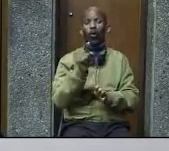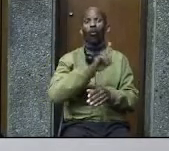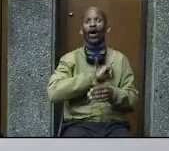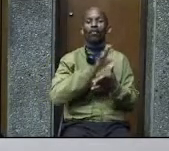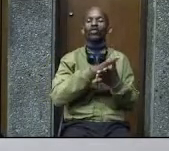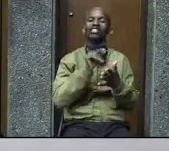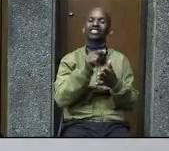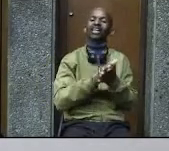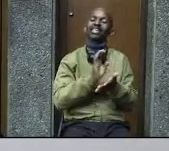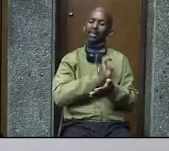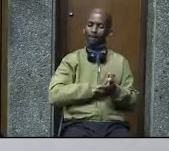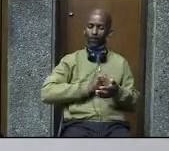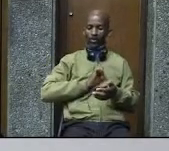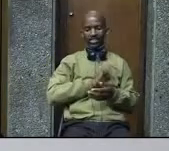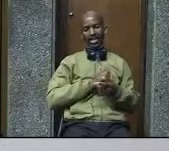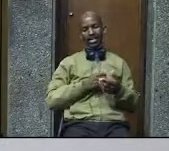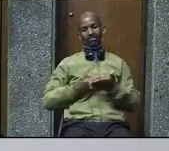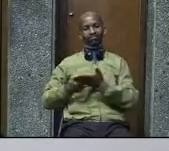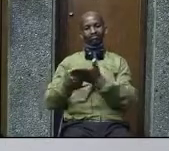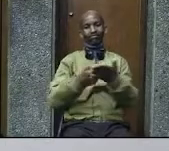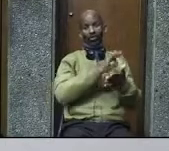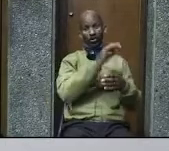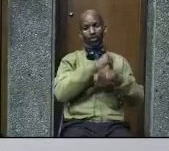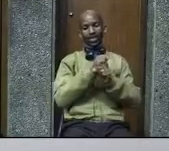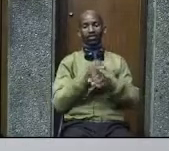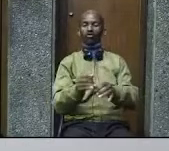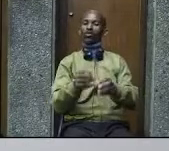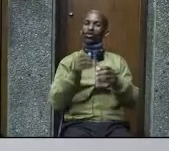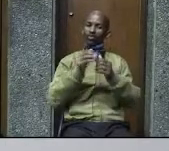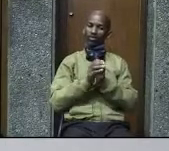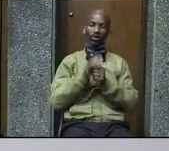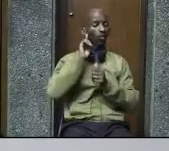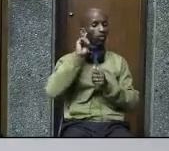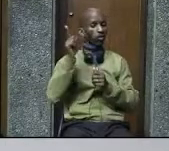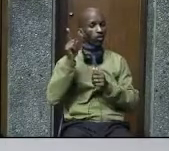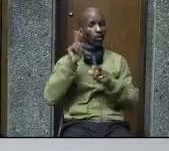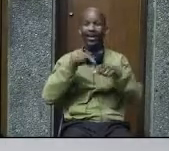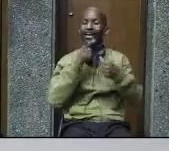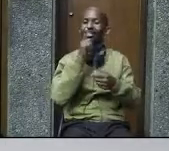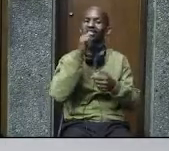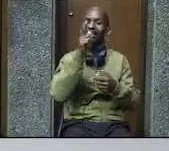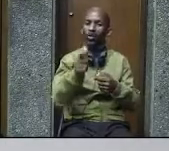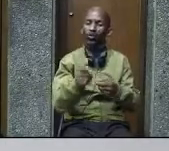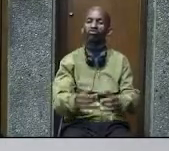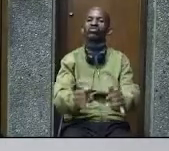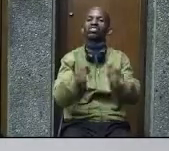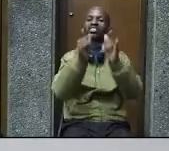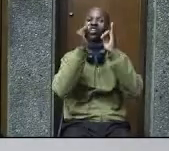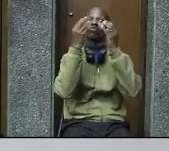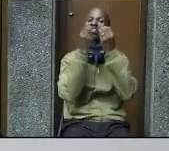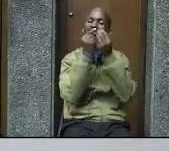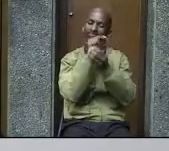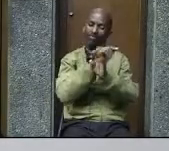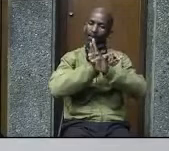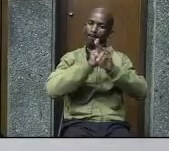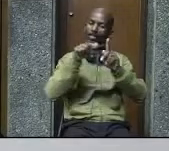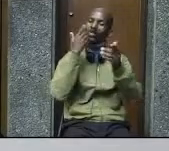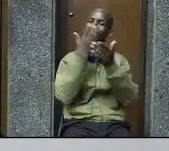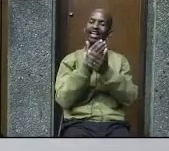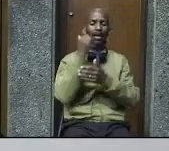a very emotional debate. If you are taking it for granted, it's okay. We can't tell you the seriousness of this thing. But you